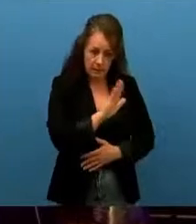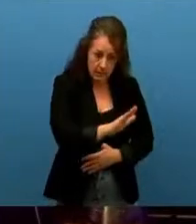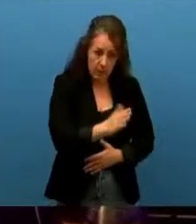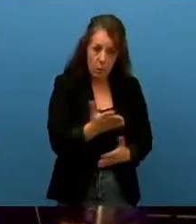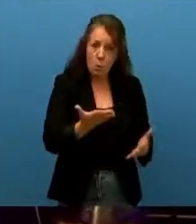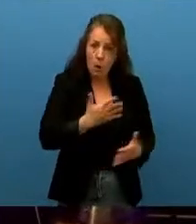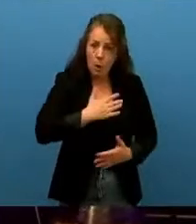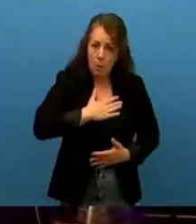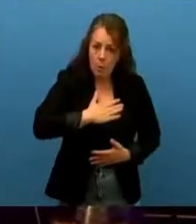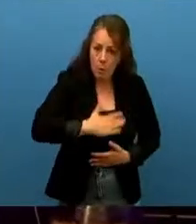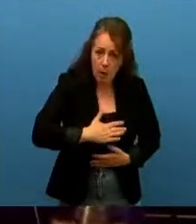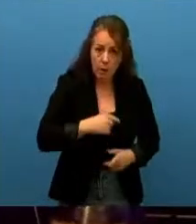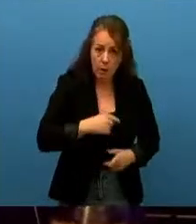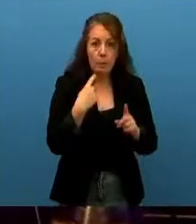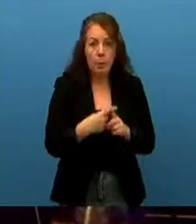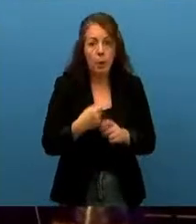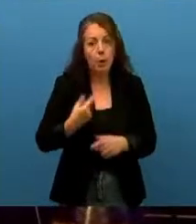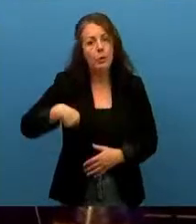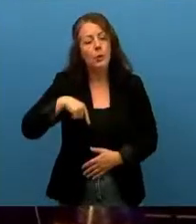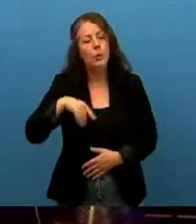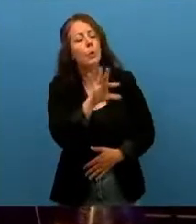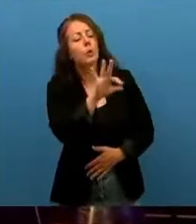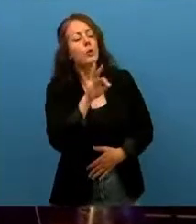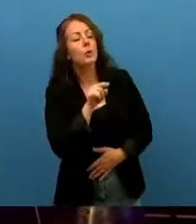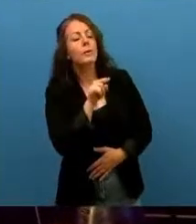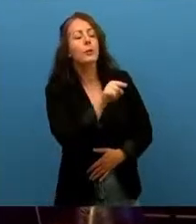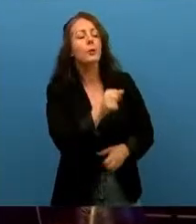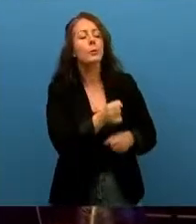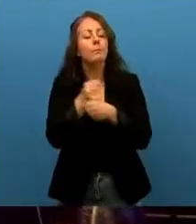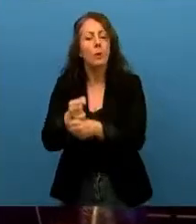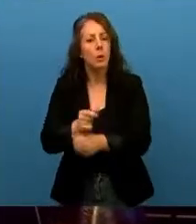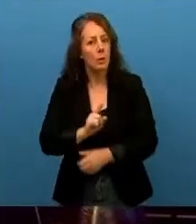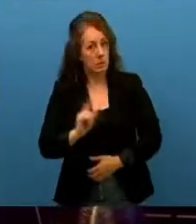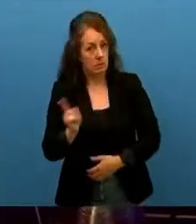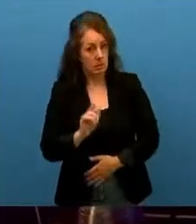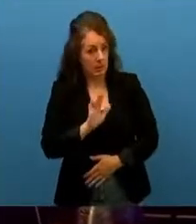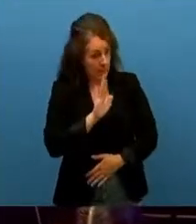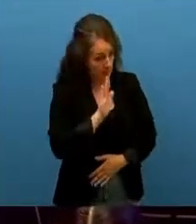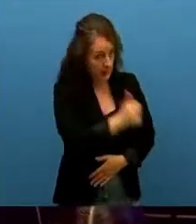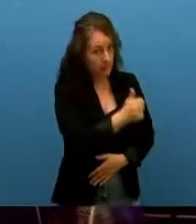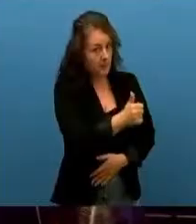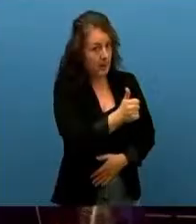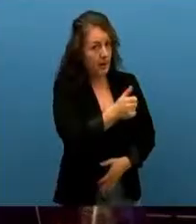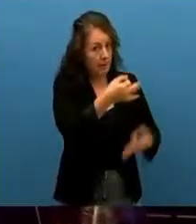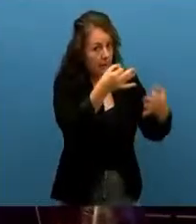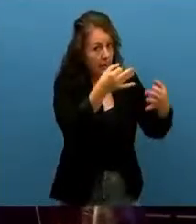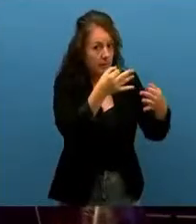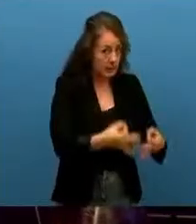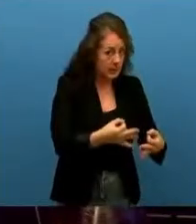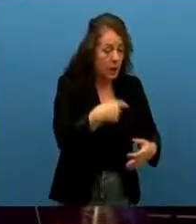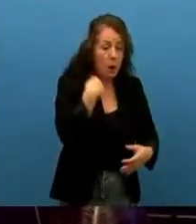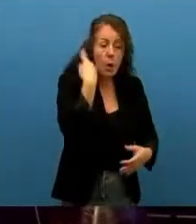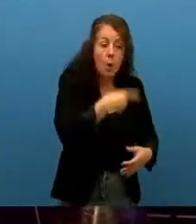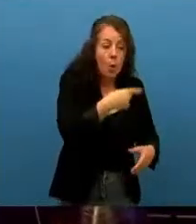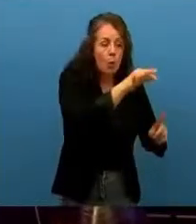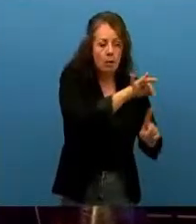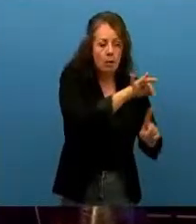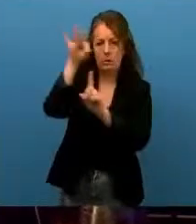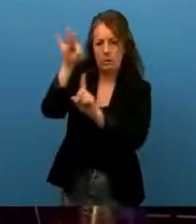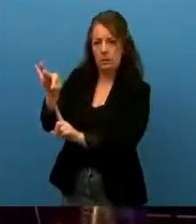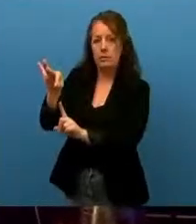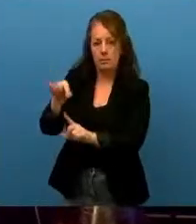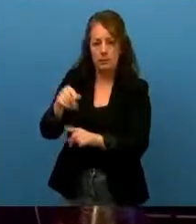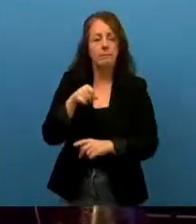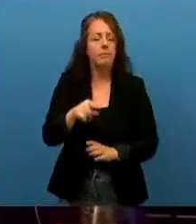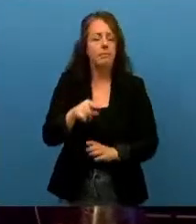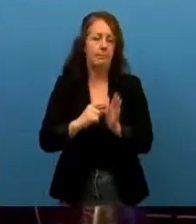self-identification, selecting their own representatives in line with their own procedures and in line with Article 18 of the United